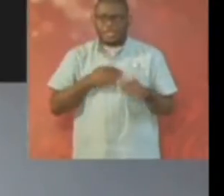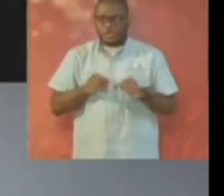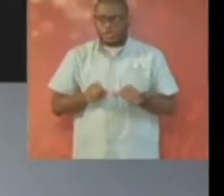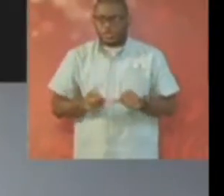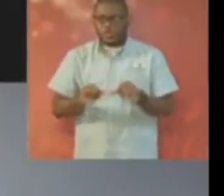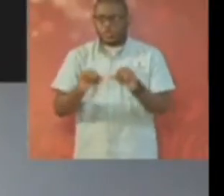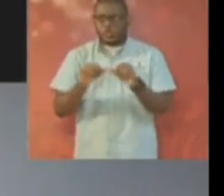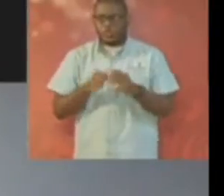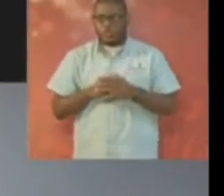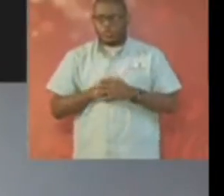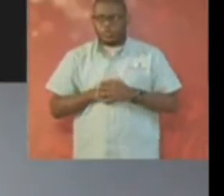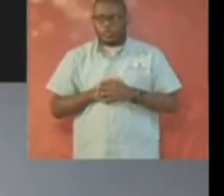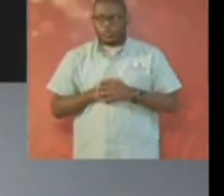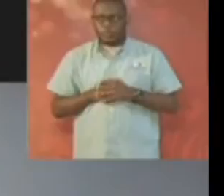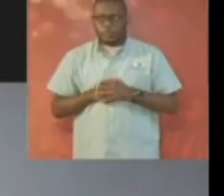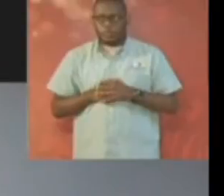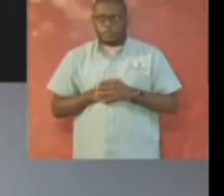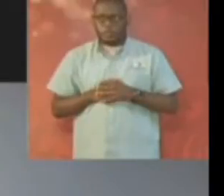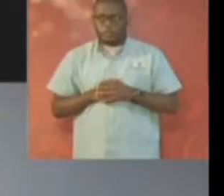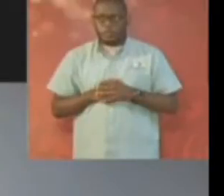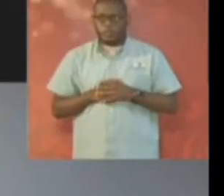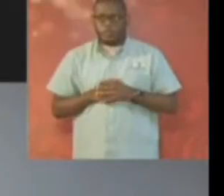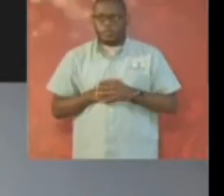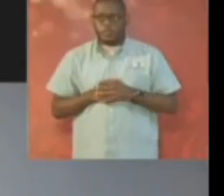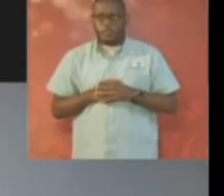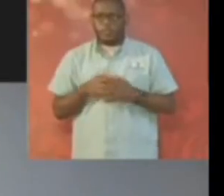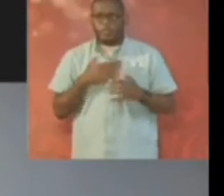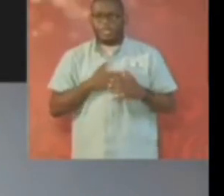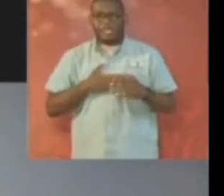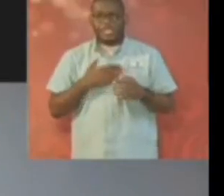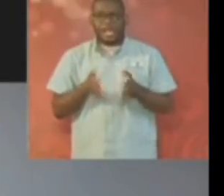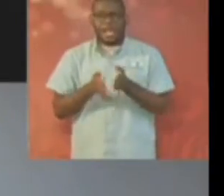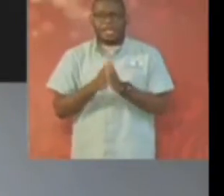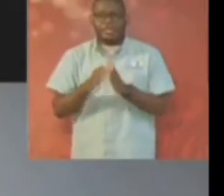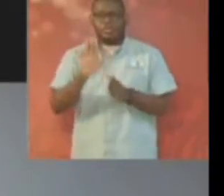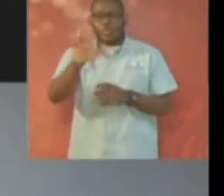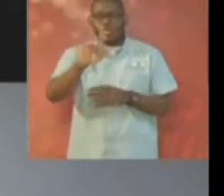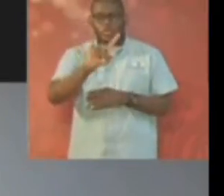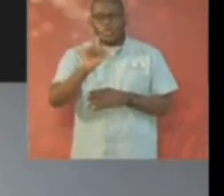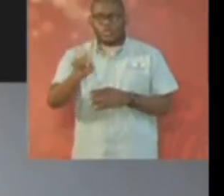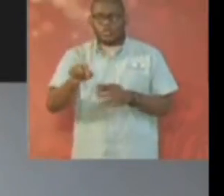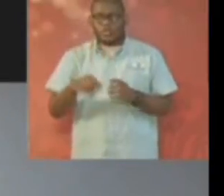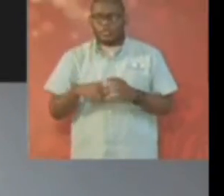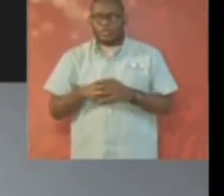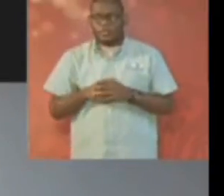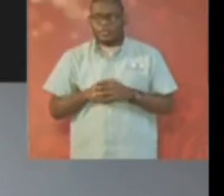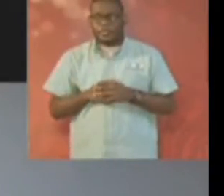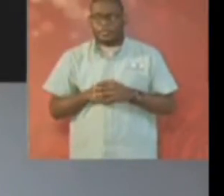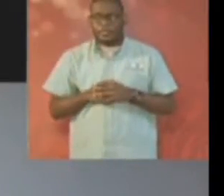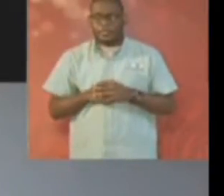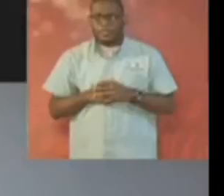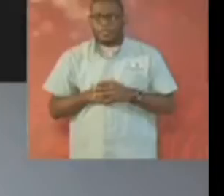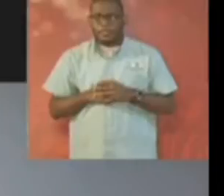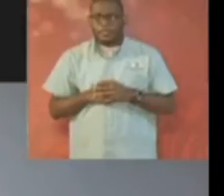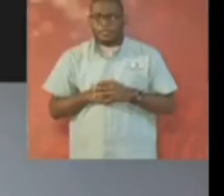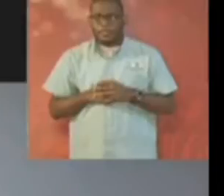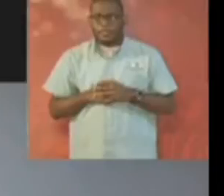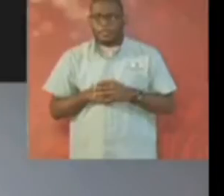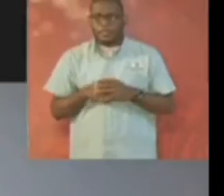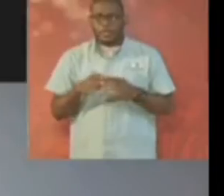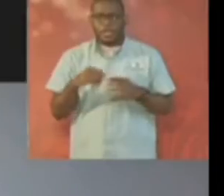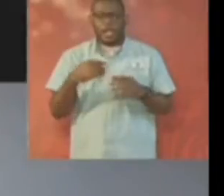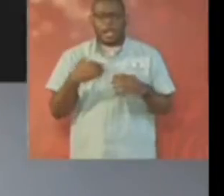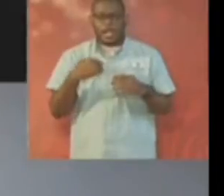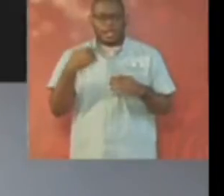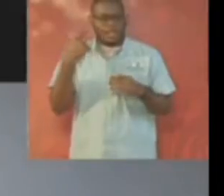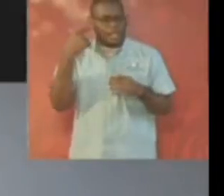Hello? Please ask your question. All right, I'm going to go ahead with my question because I'm not hearing you, but I have two